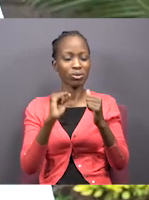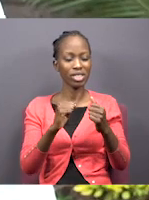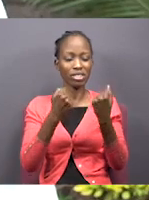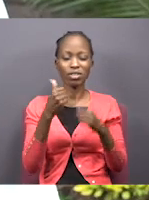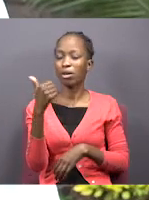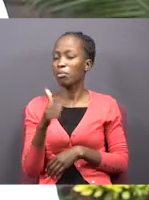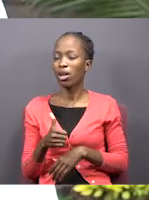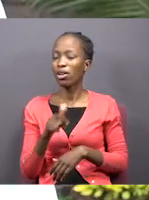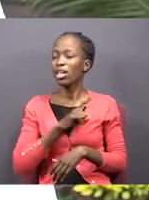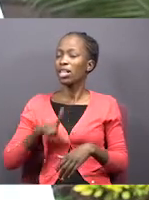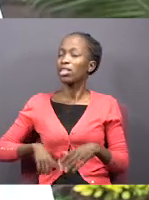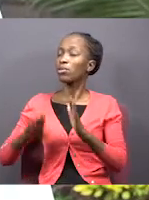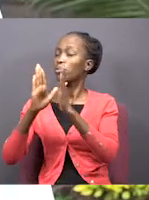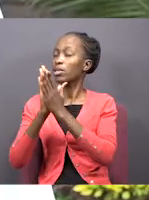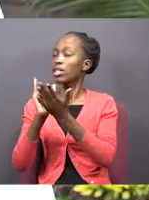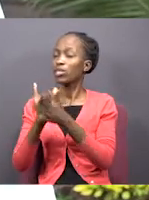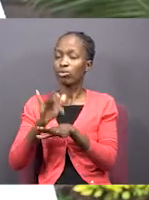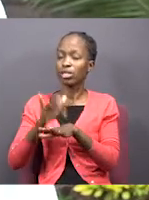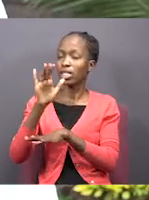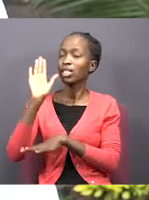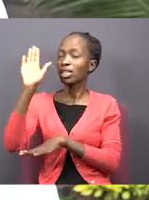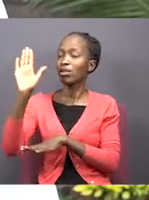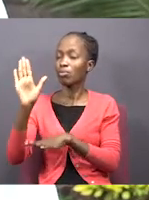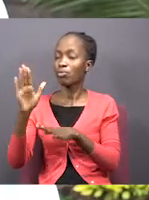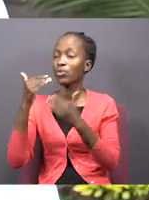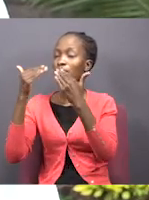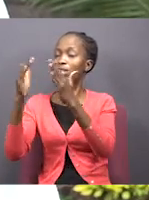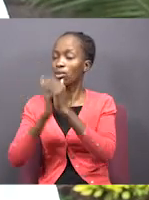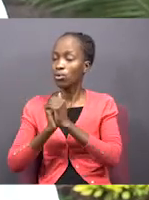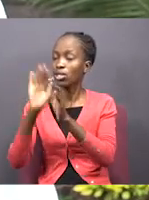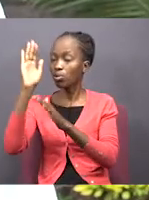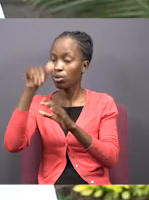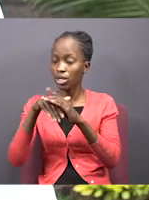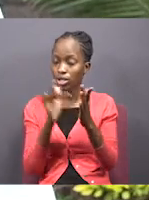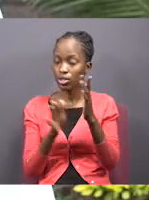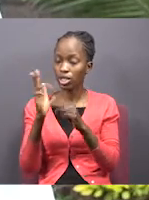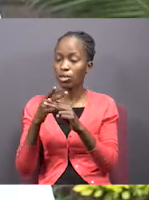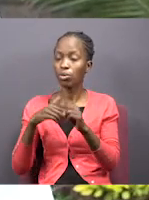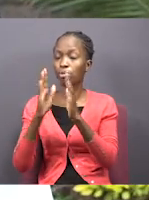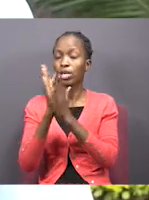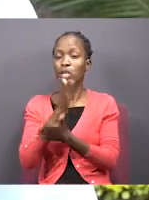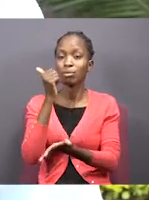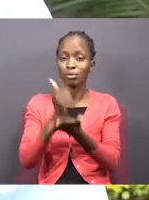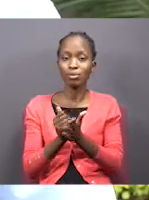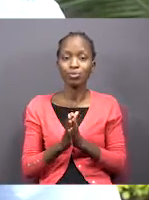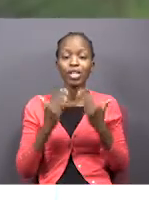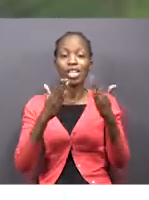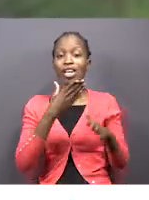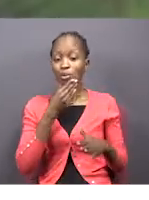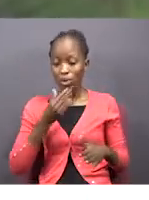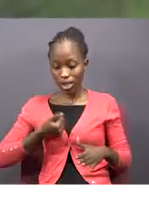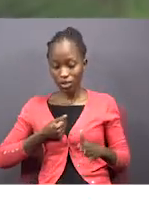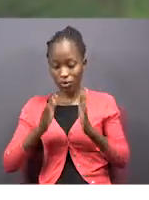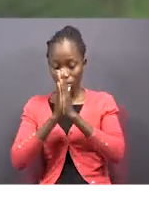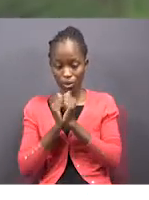who have not been born again, I pray that you convict them back to yourself. Thank you and I worship you. In Jesus' name I pray. Amen.